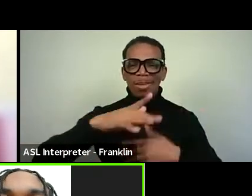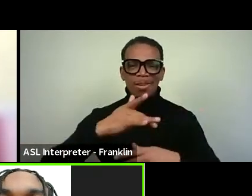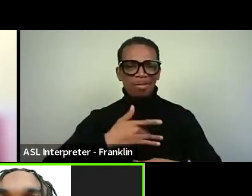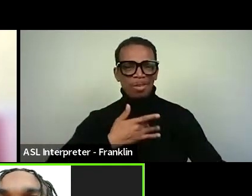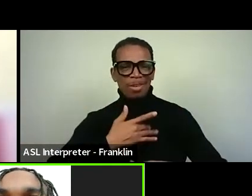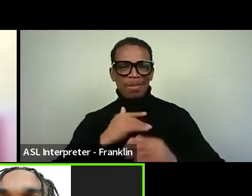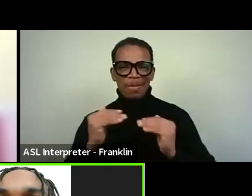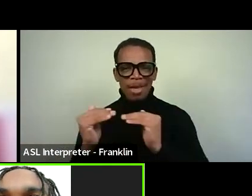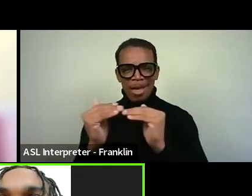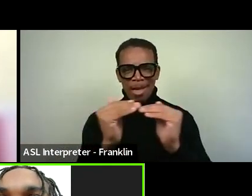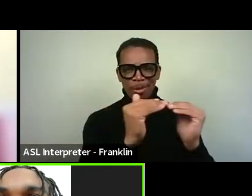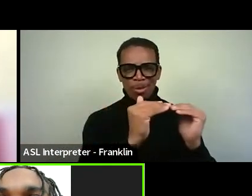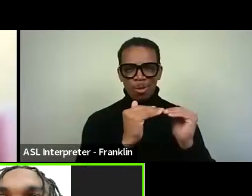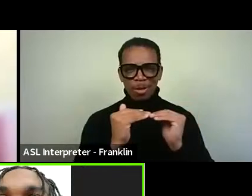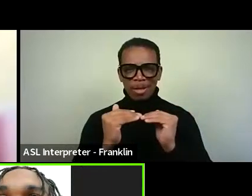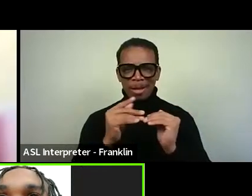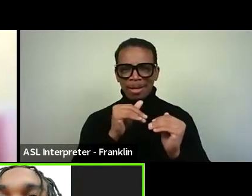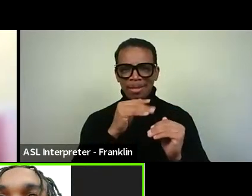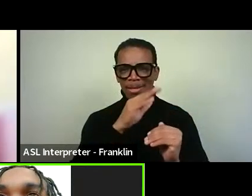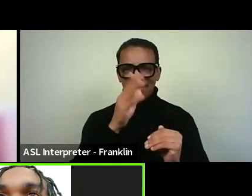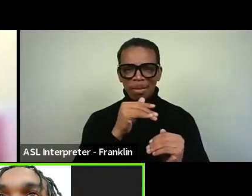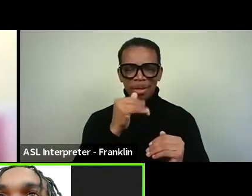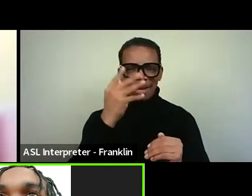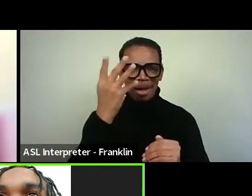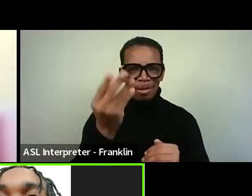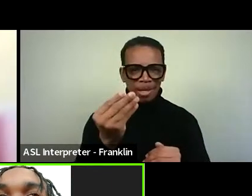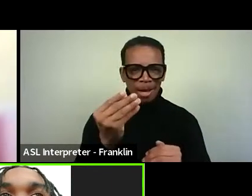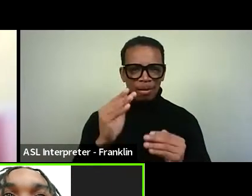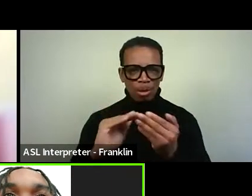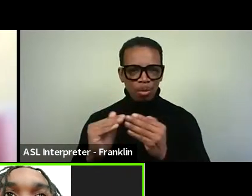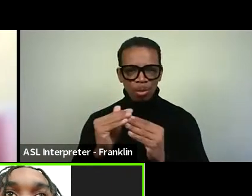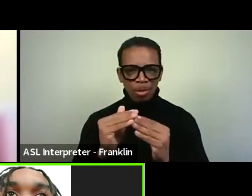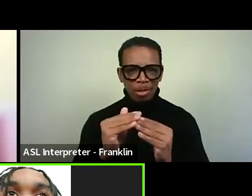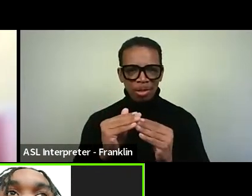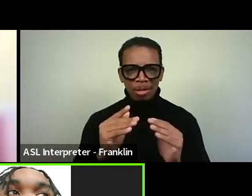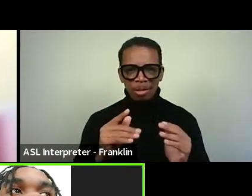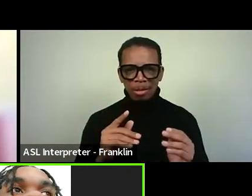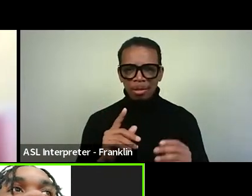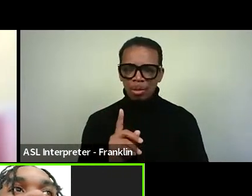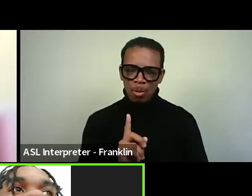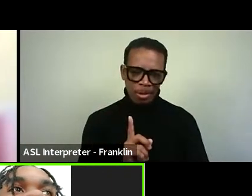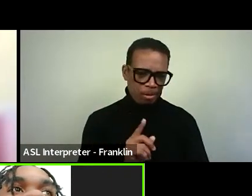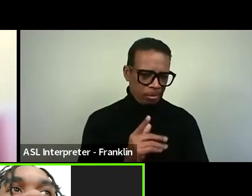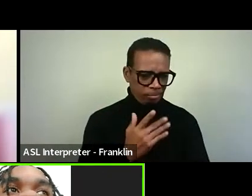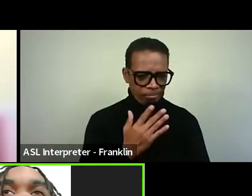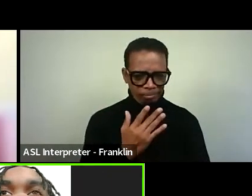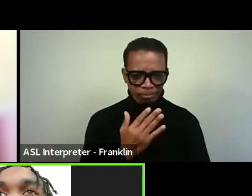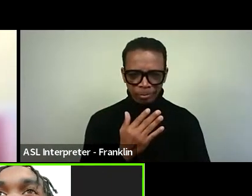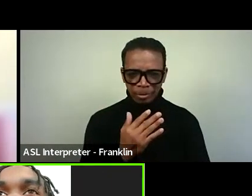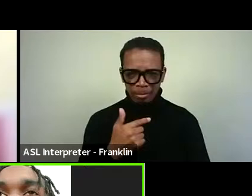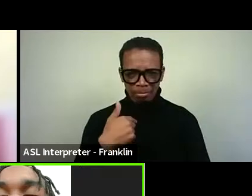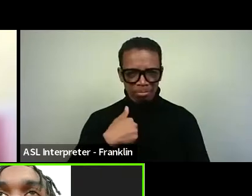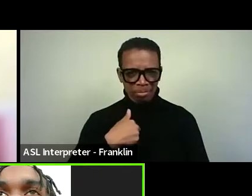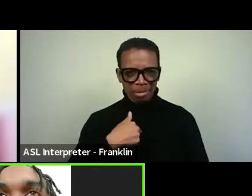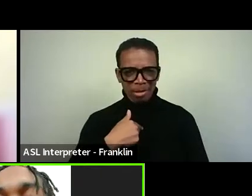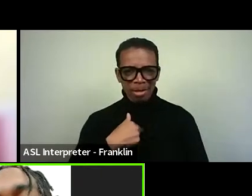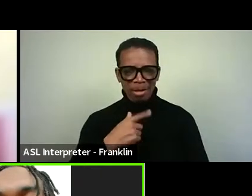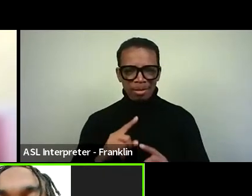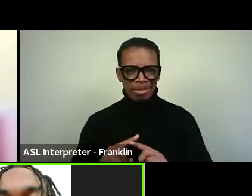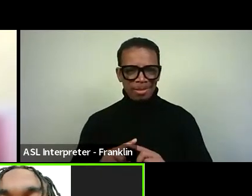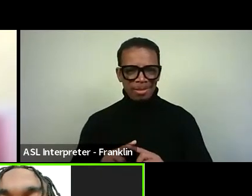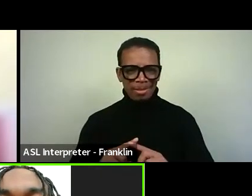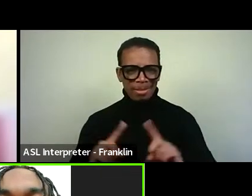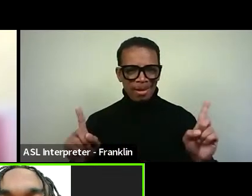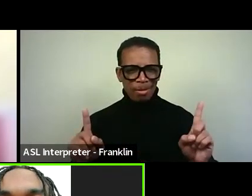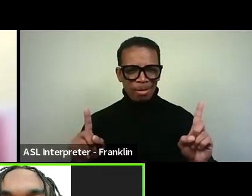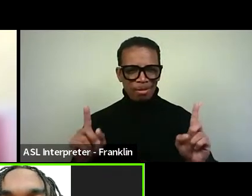equity, and I've never really been outside of a community where I was different from the people